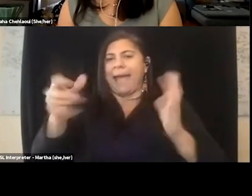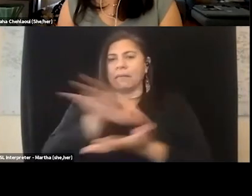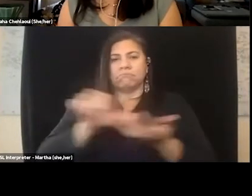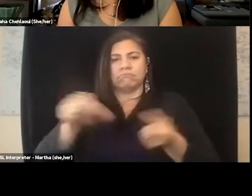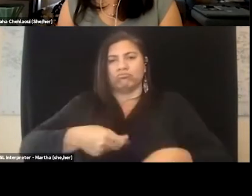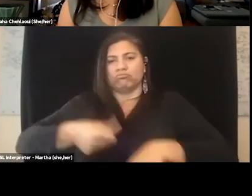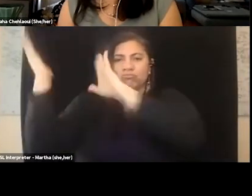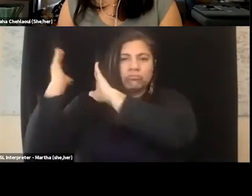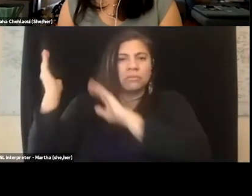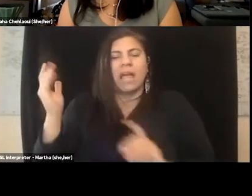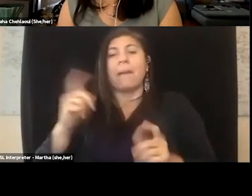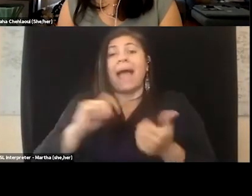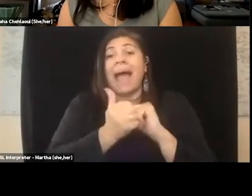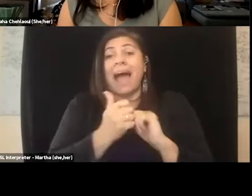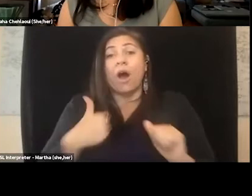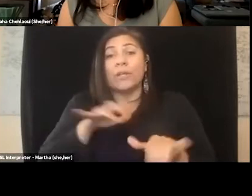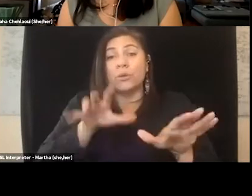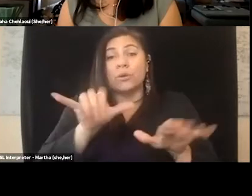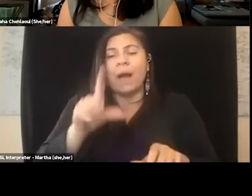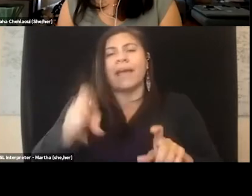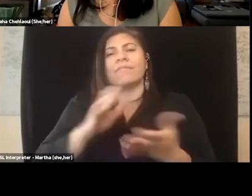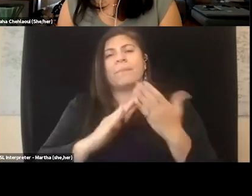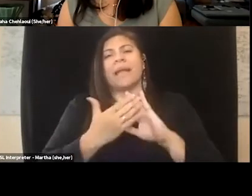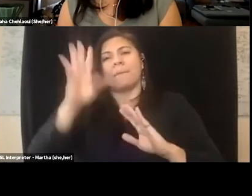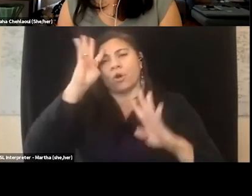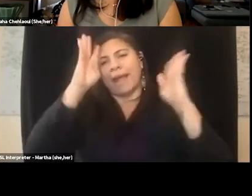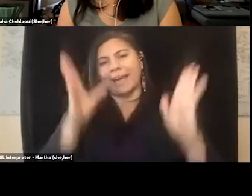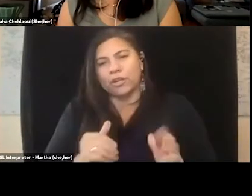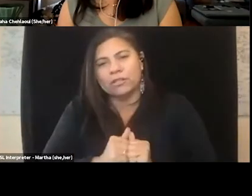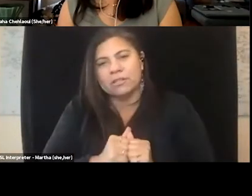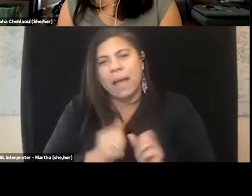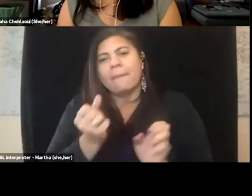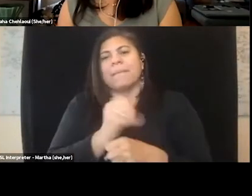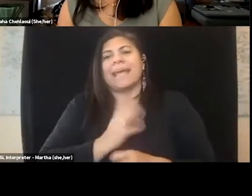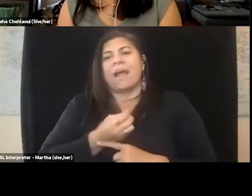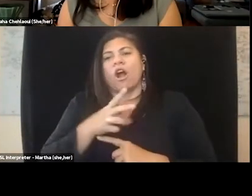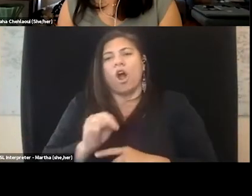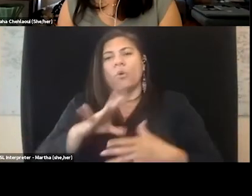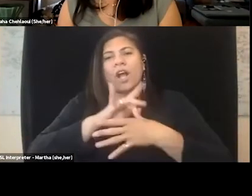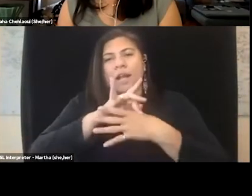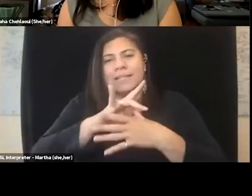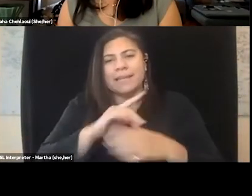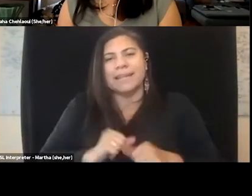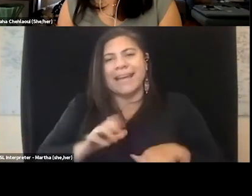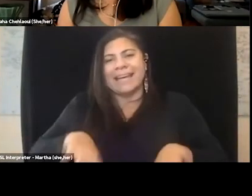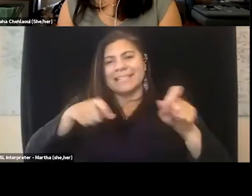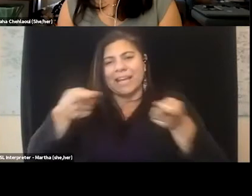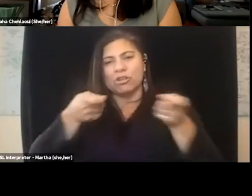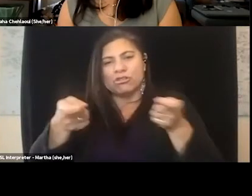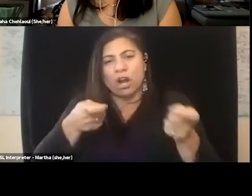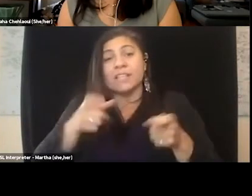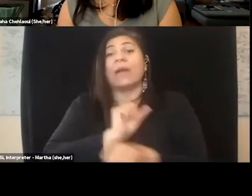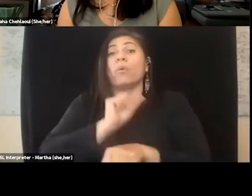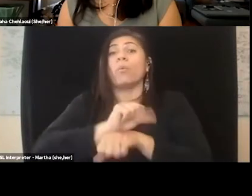this is by becoming creators and creating our own content and storytelling and taking control in that space, but also by working within the system to